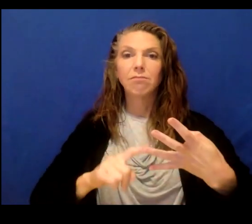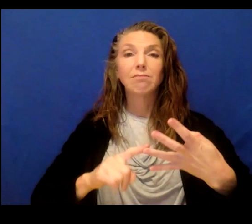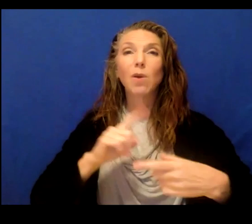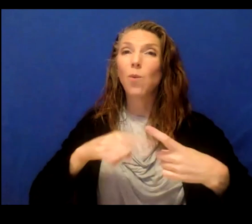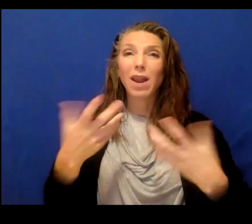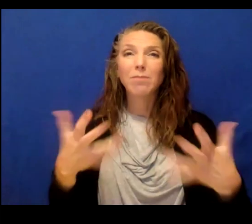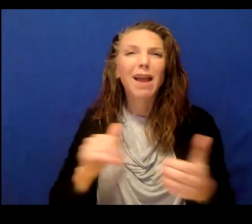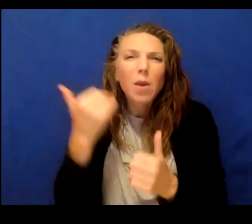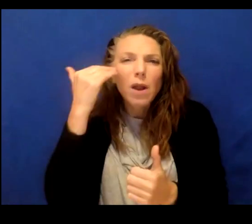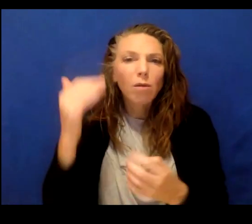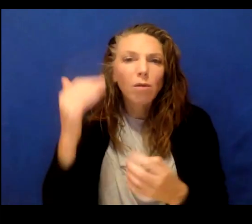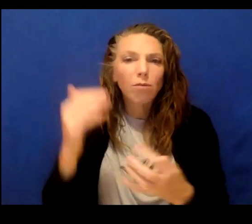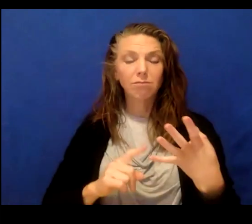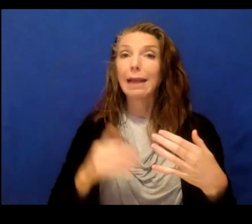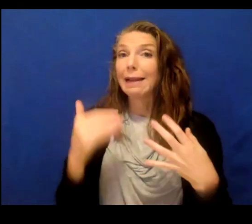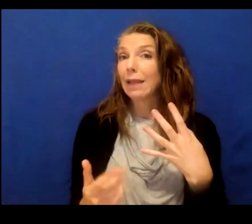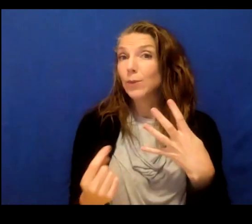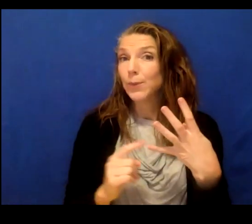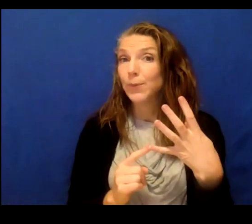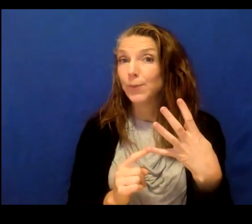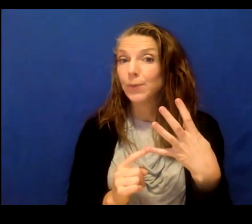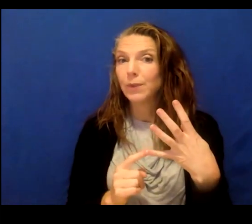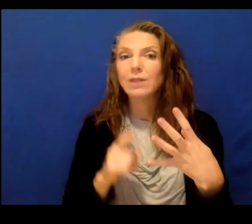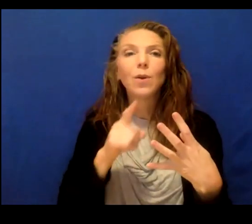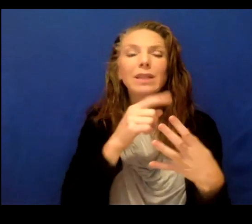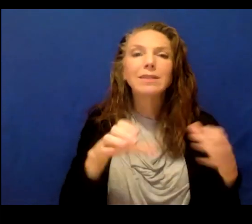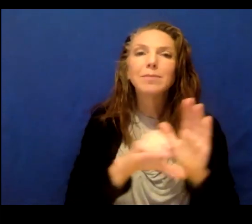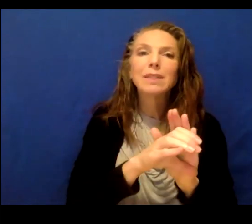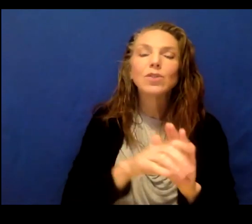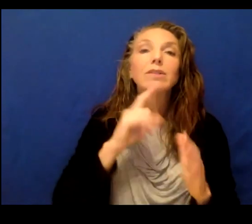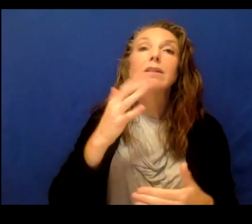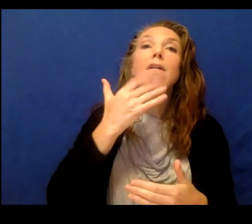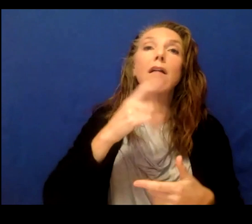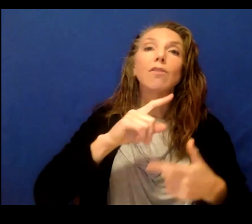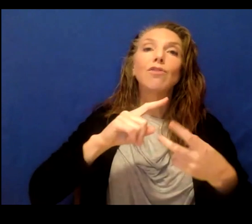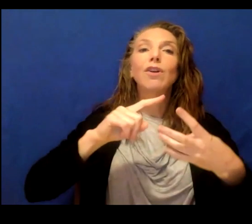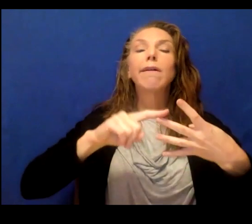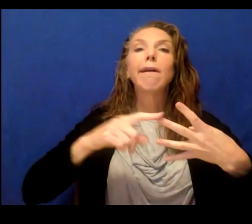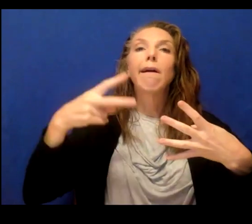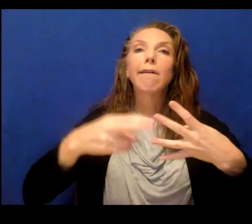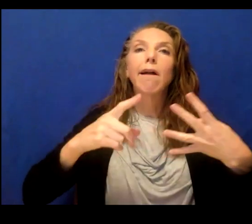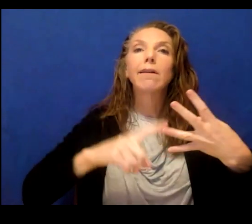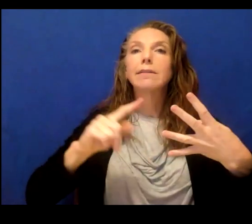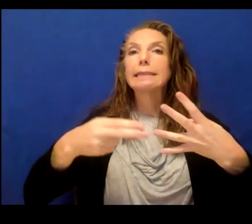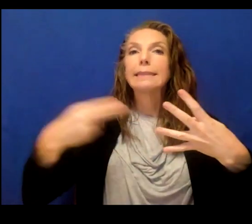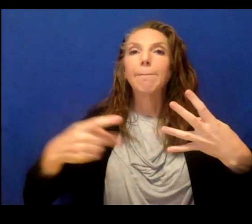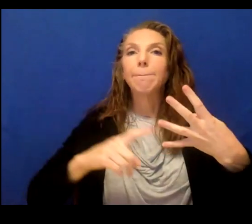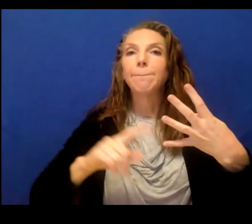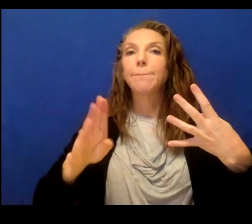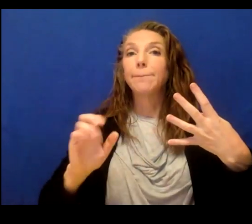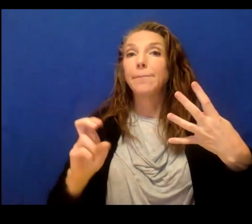when I'm done? And what will I do next? So this visual right here, you see it says color, cut, tape, bin.